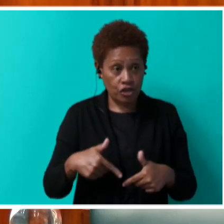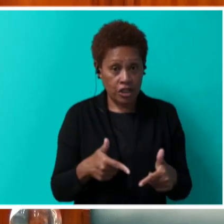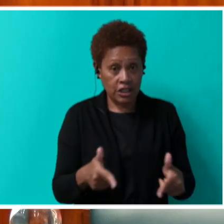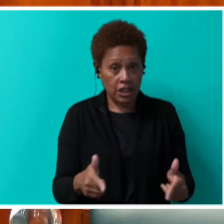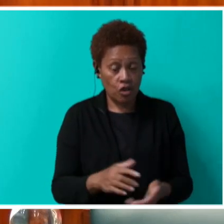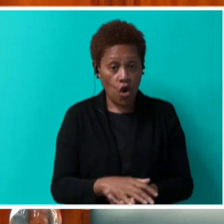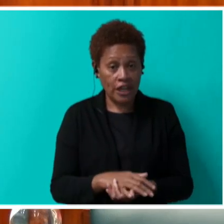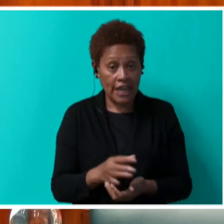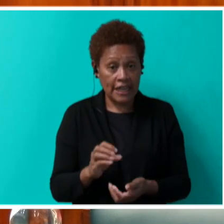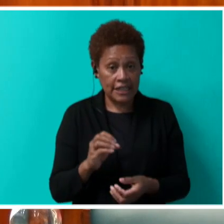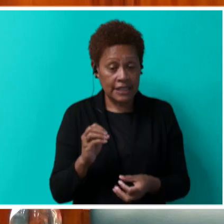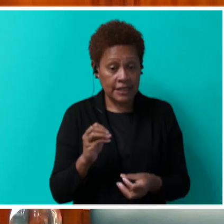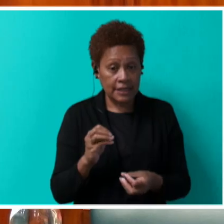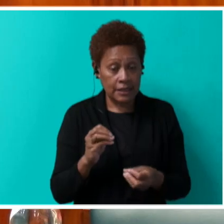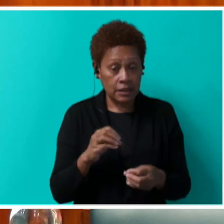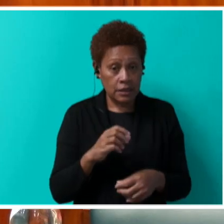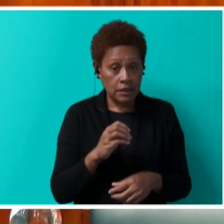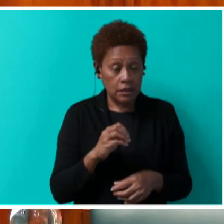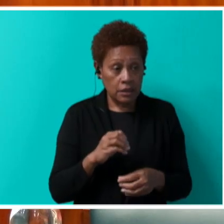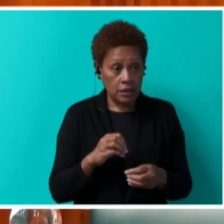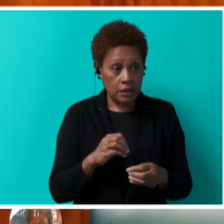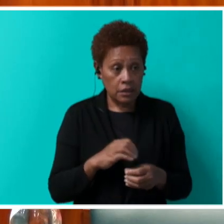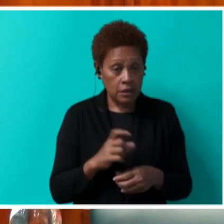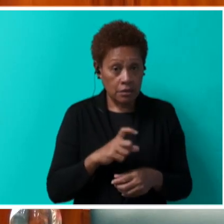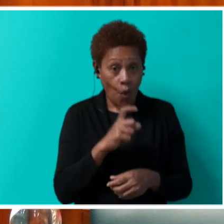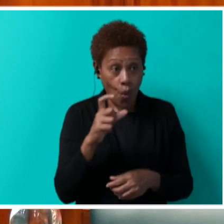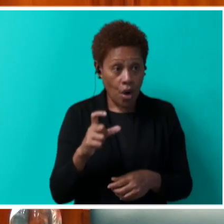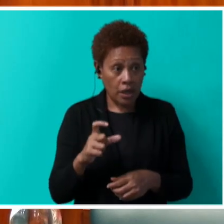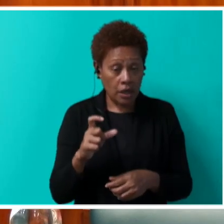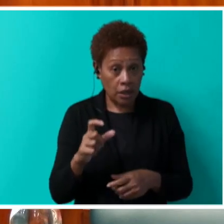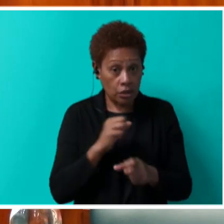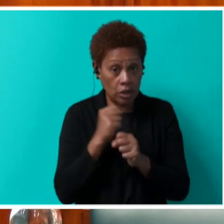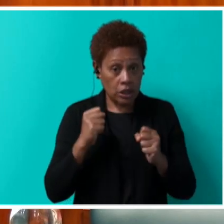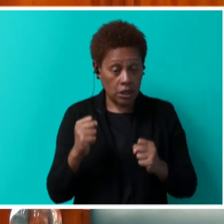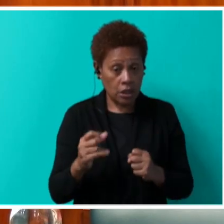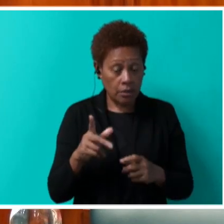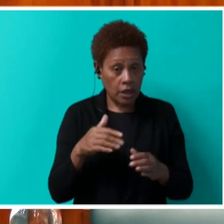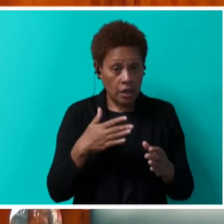coordination, every component of the value chain was strengthened by the